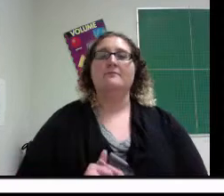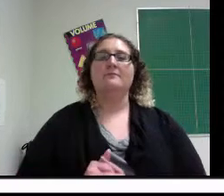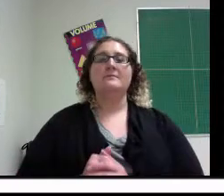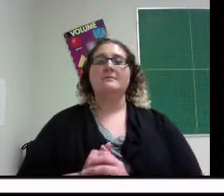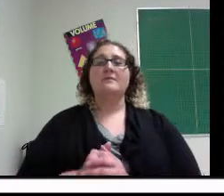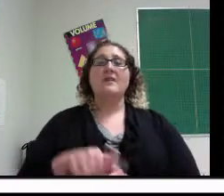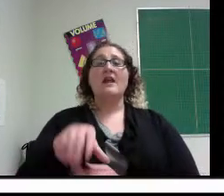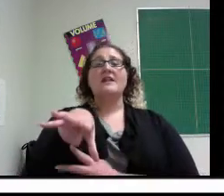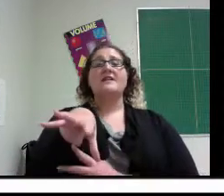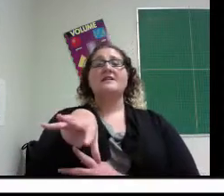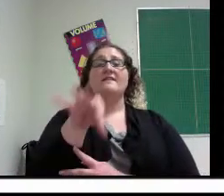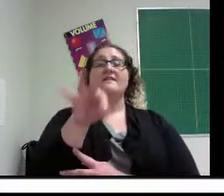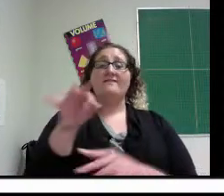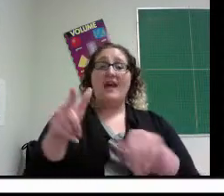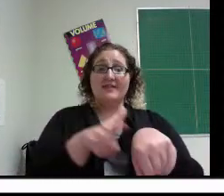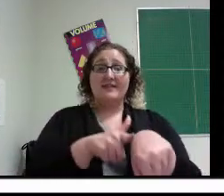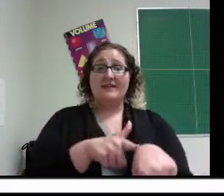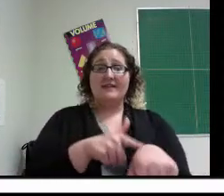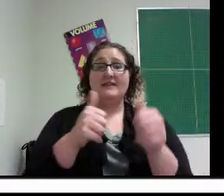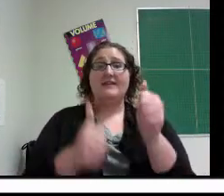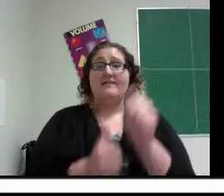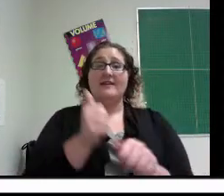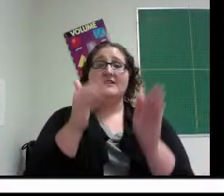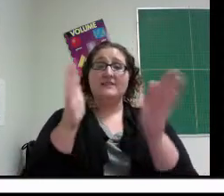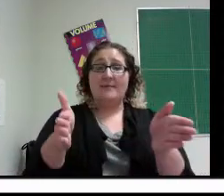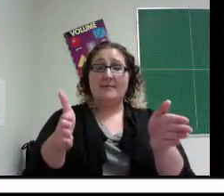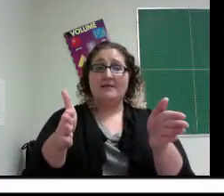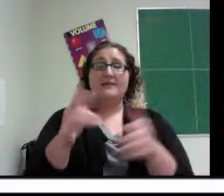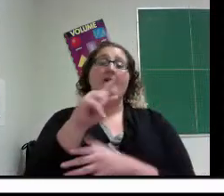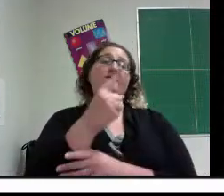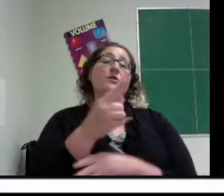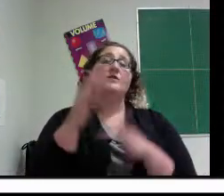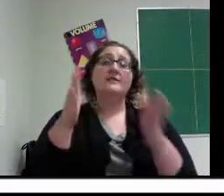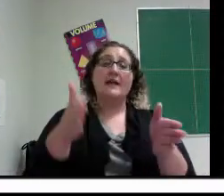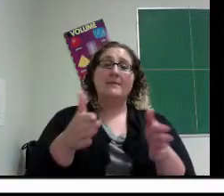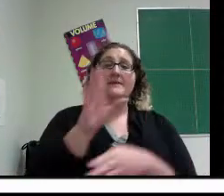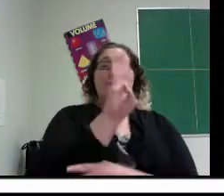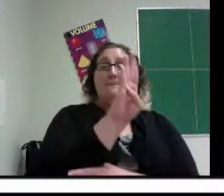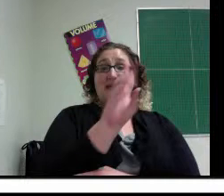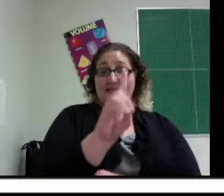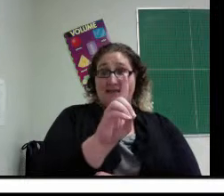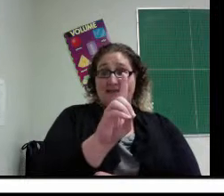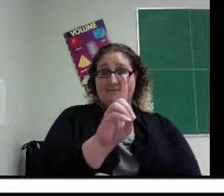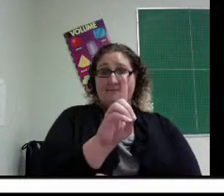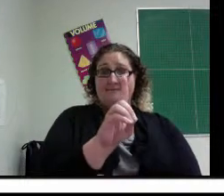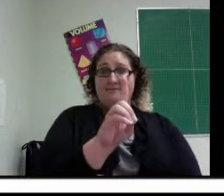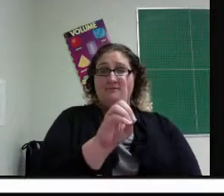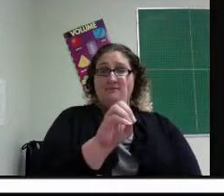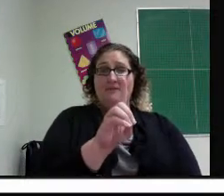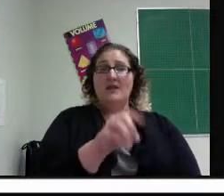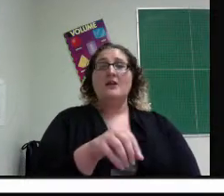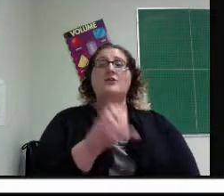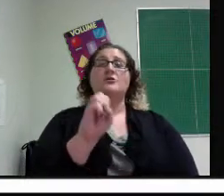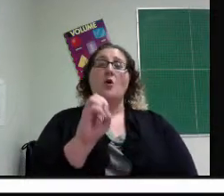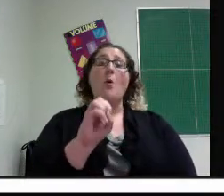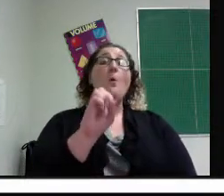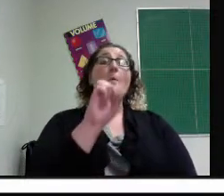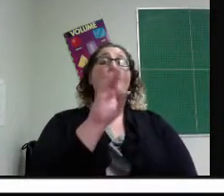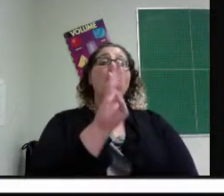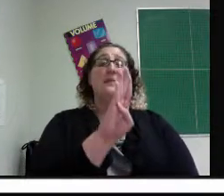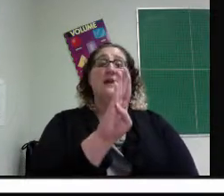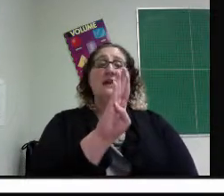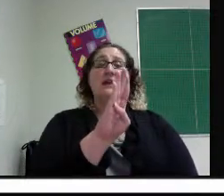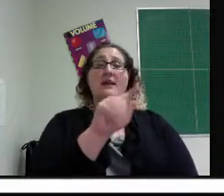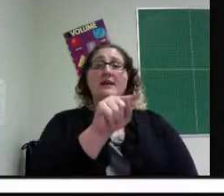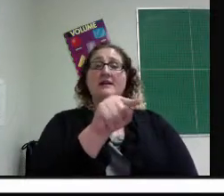Find the length of each segment. So the first segment is BD. So B